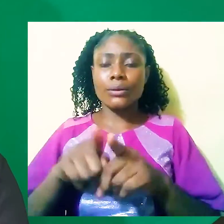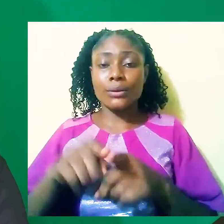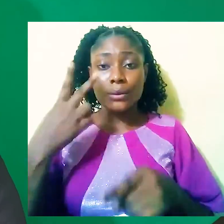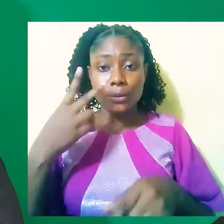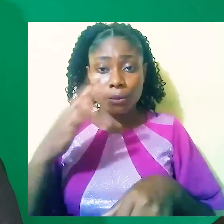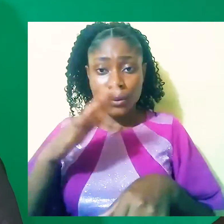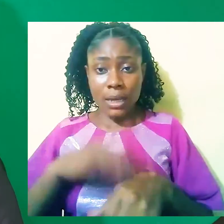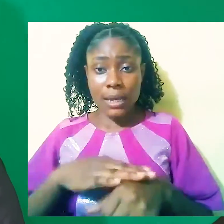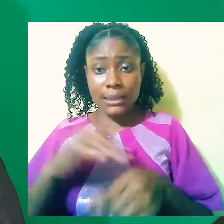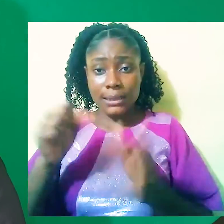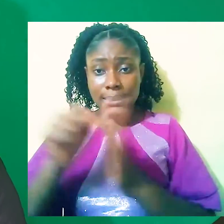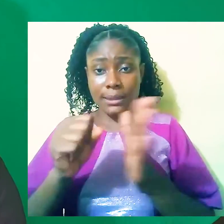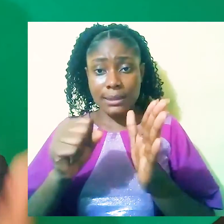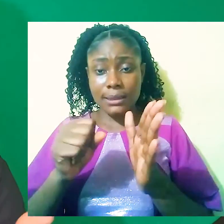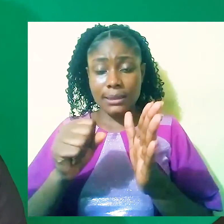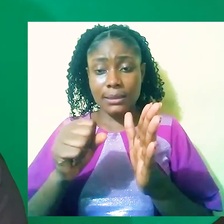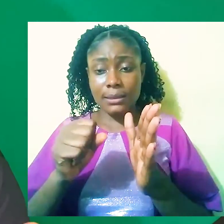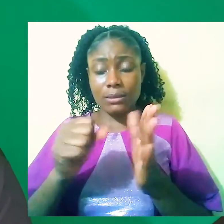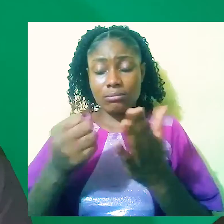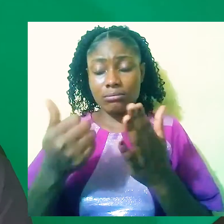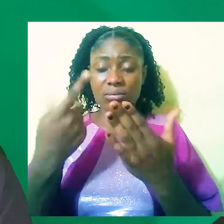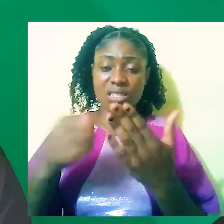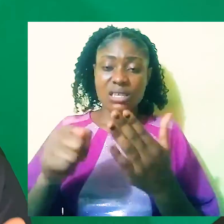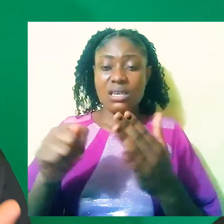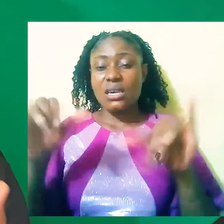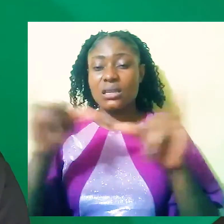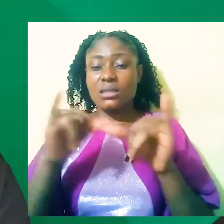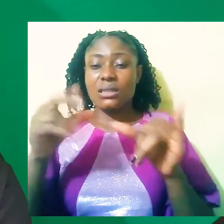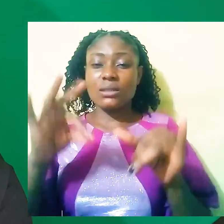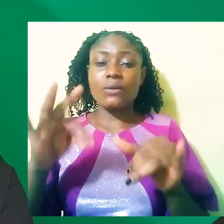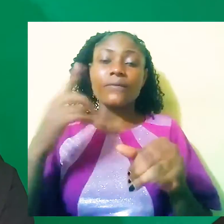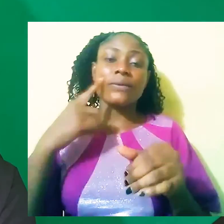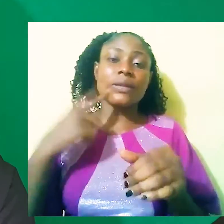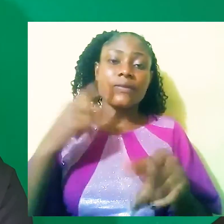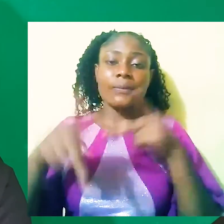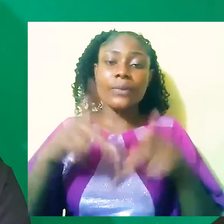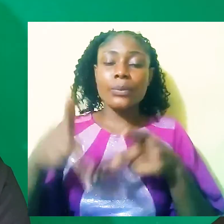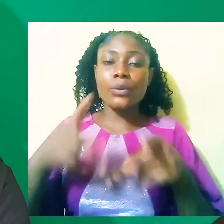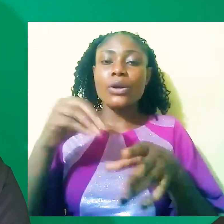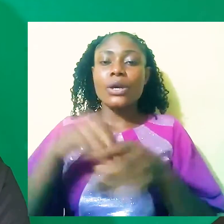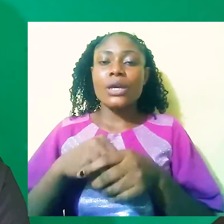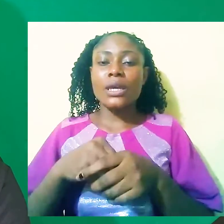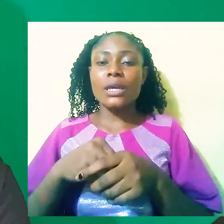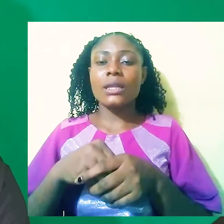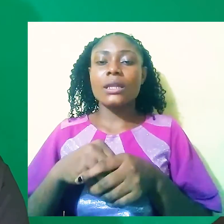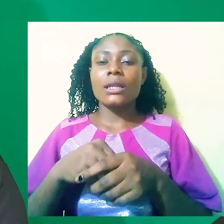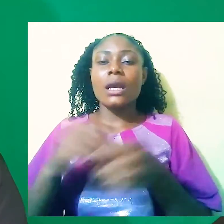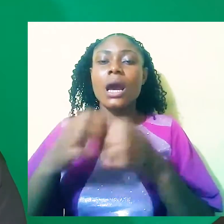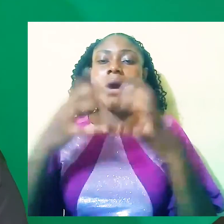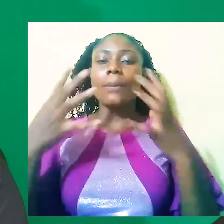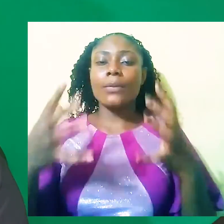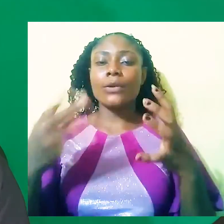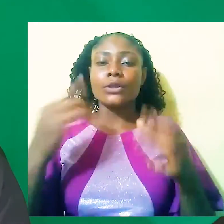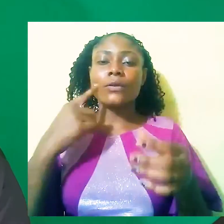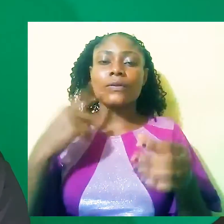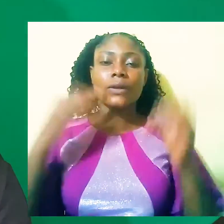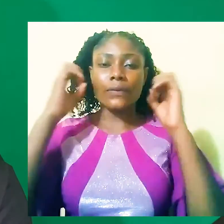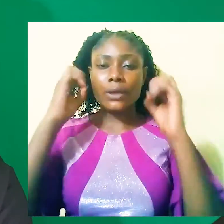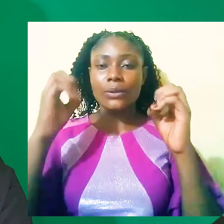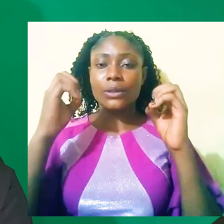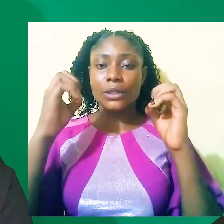other countries, we are also going to be looking at the status of the deaf